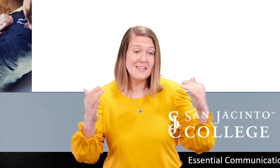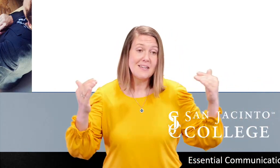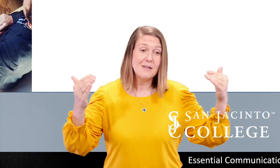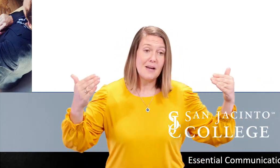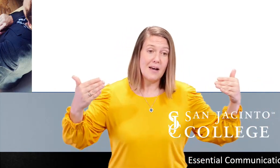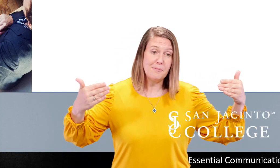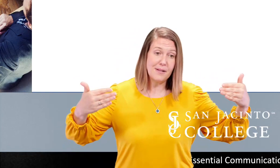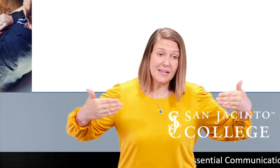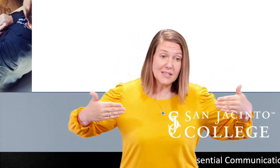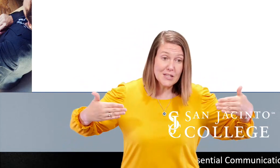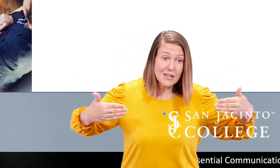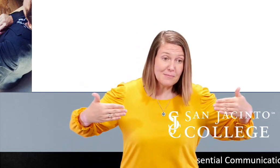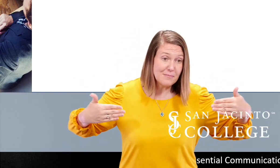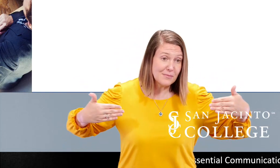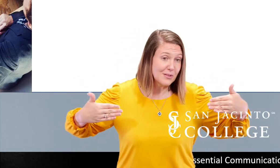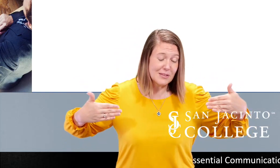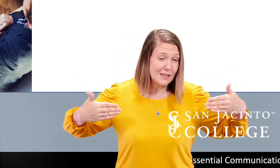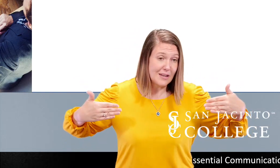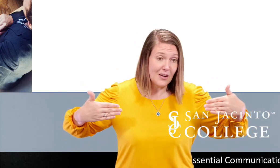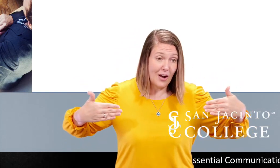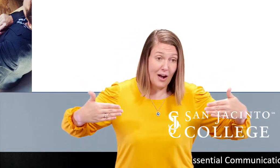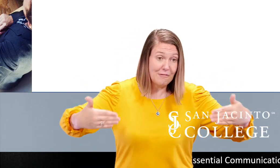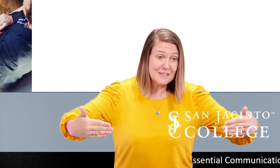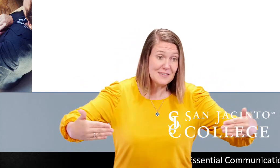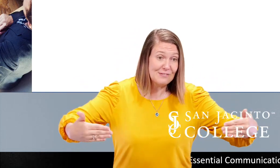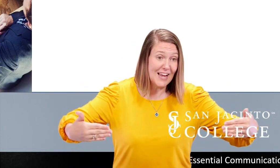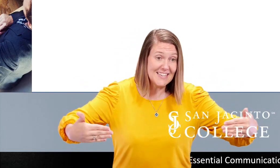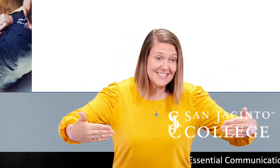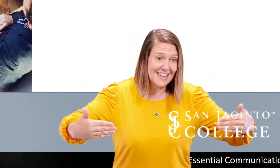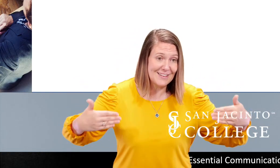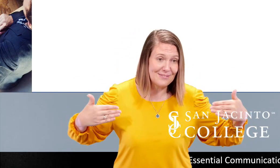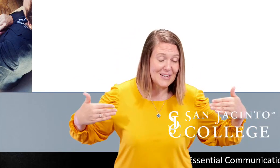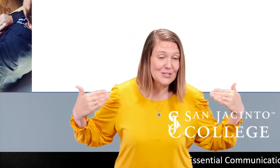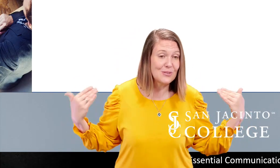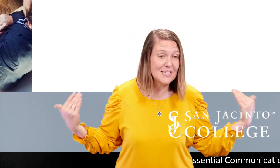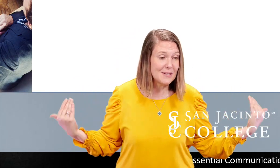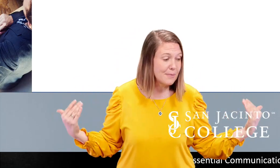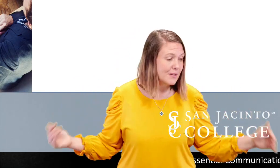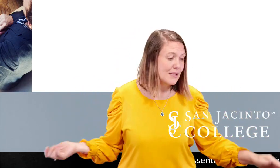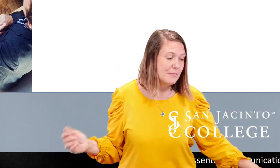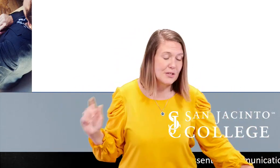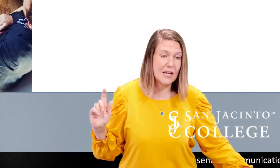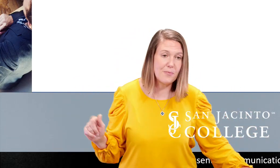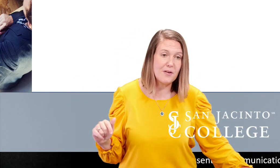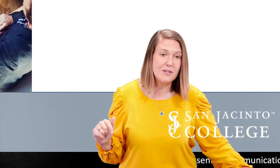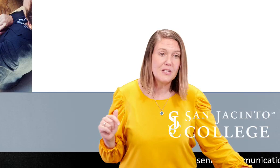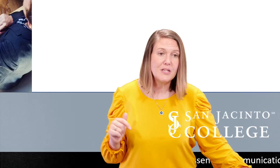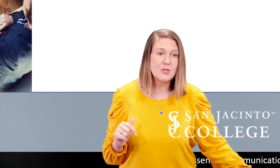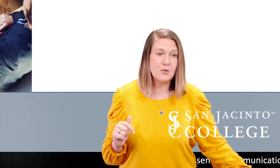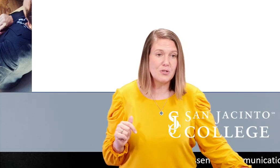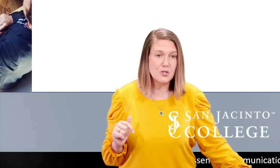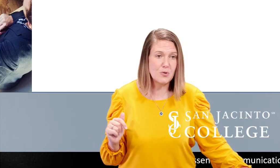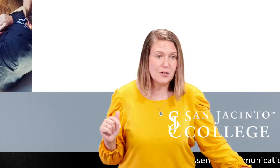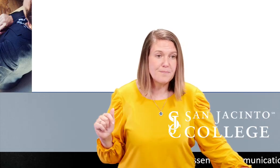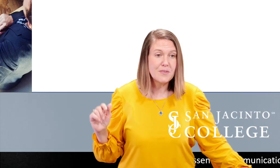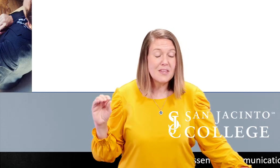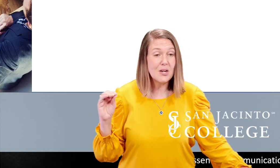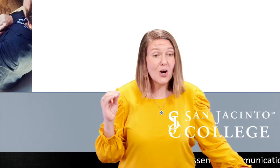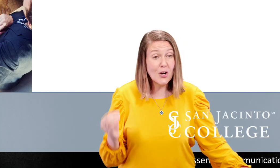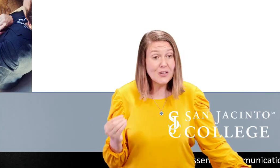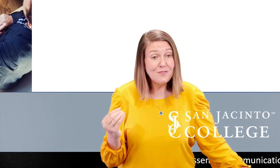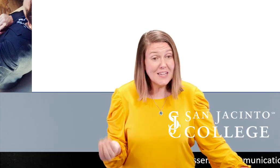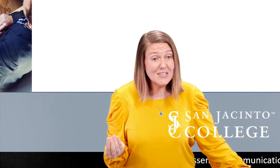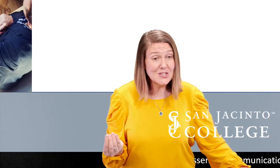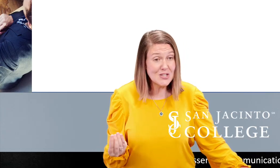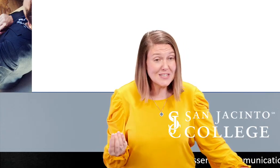games, playing in an offensive line together, right? So they typically communicate well shoulder to shoulder. There